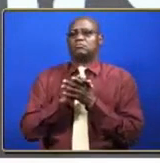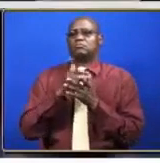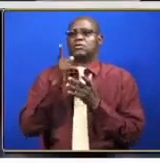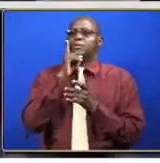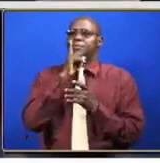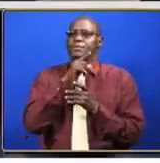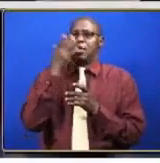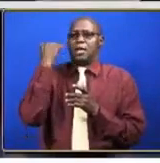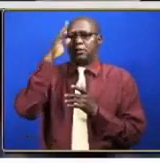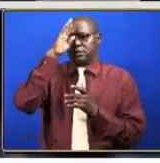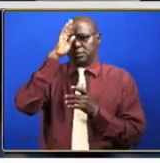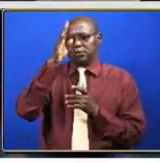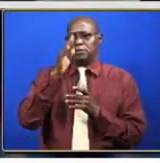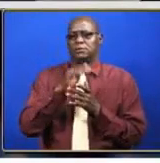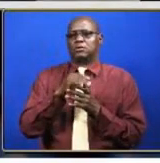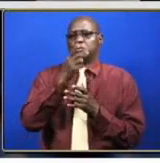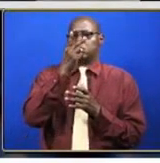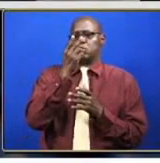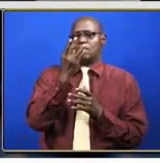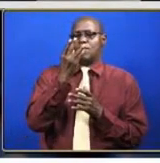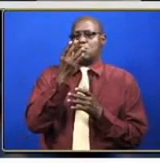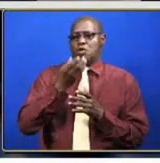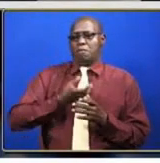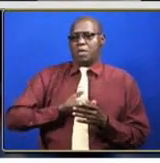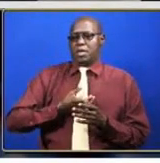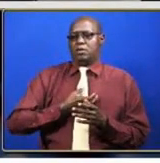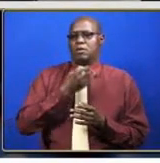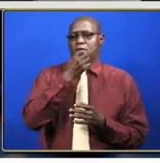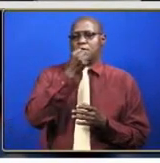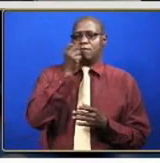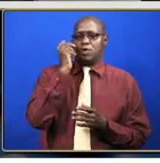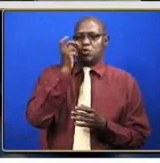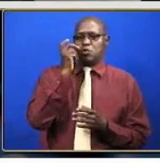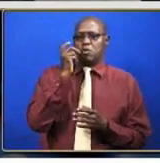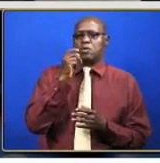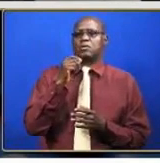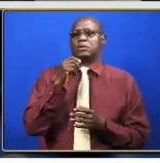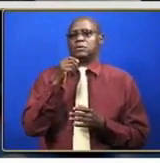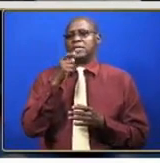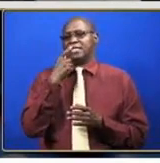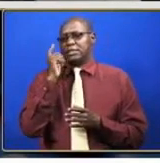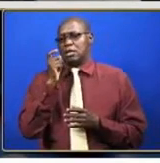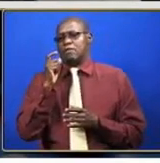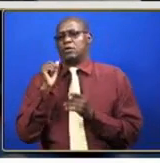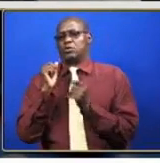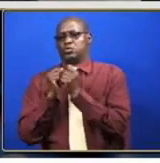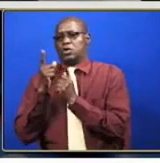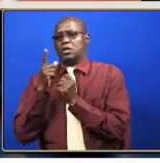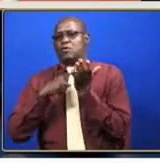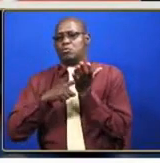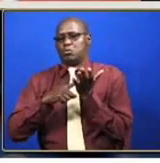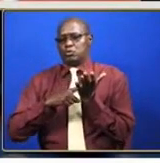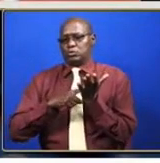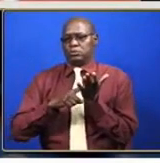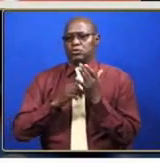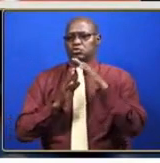Sunday. Kenya clinched a total of 24 medals, that is 5 gold, 7 silver and 12 bronze medals to emerge the top